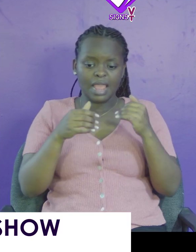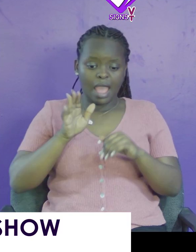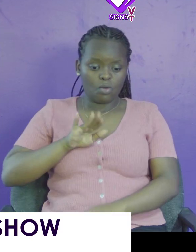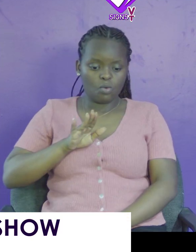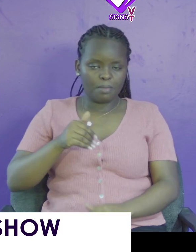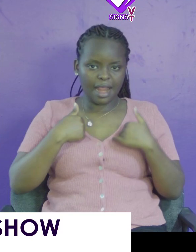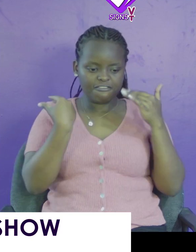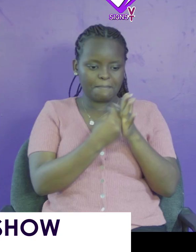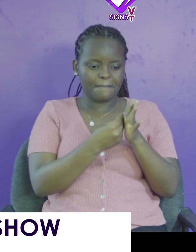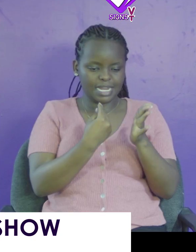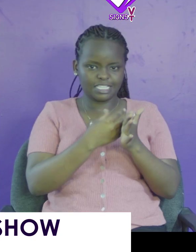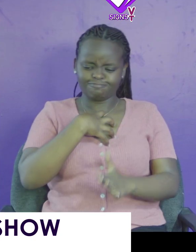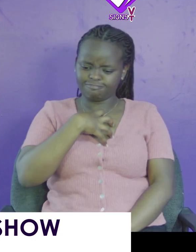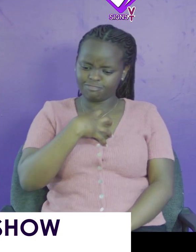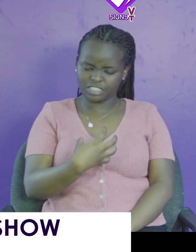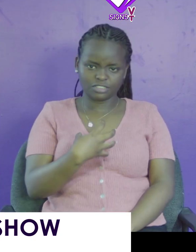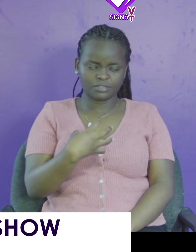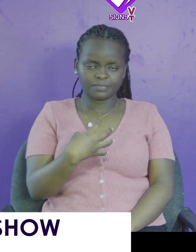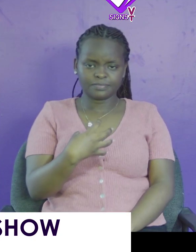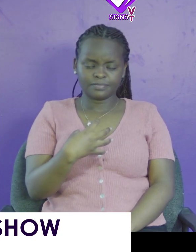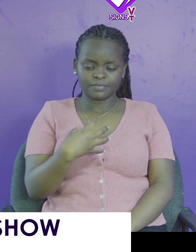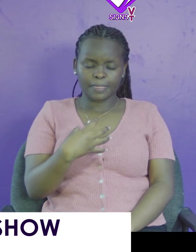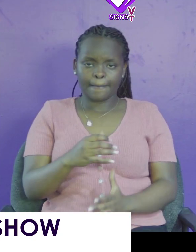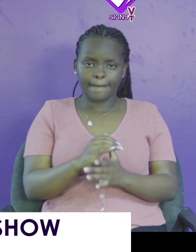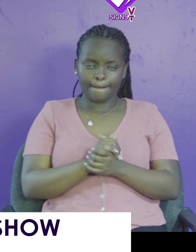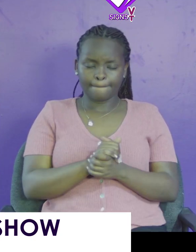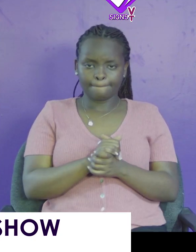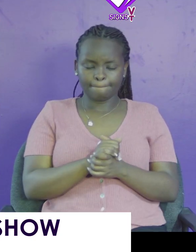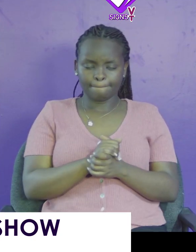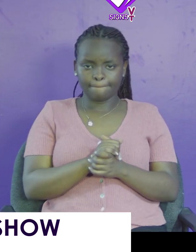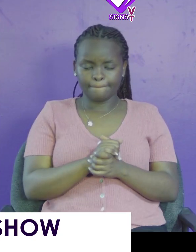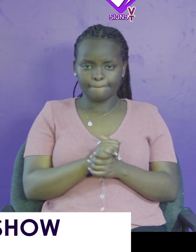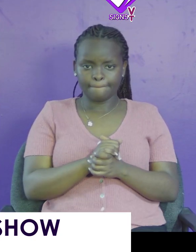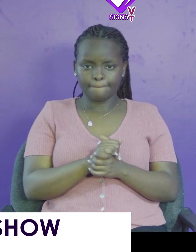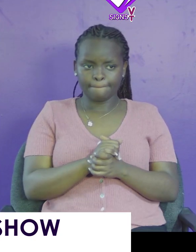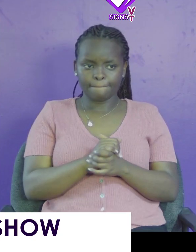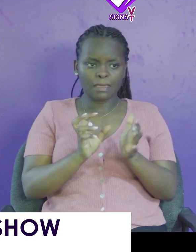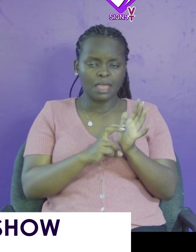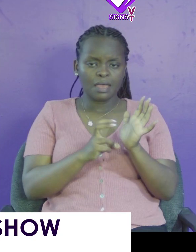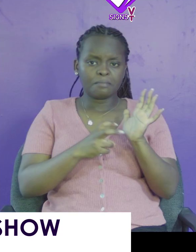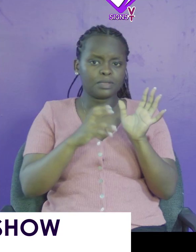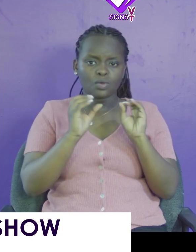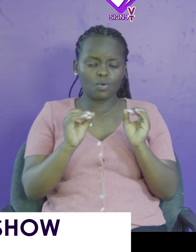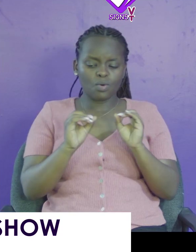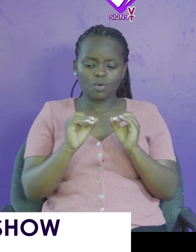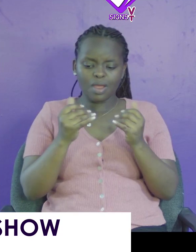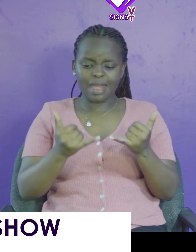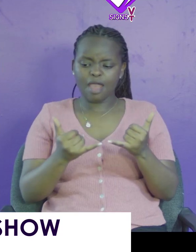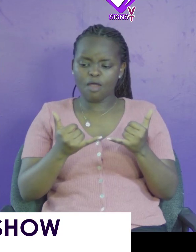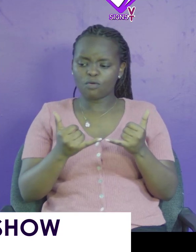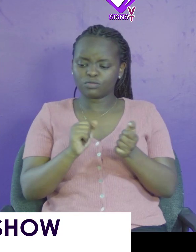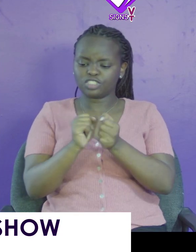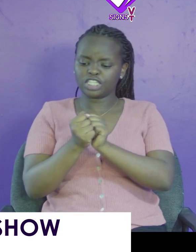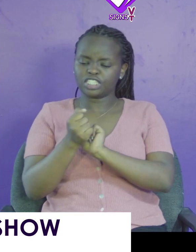money, woman having money in her pocket. Yeah. It doesn't mean that now he will change the men around her